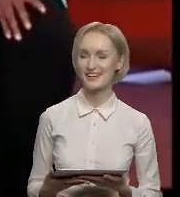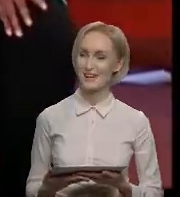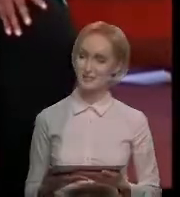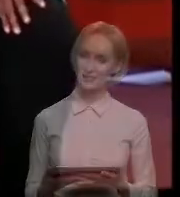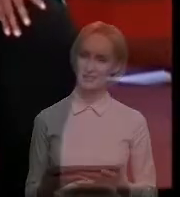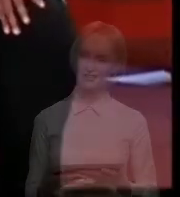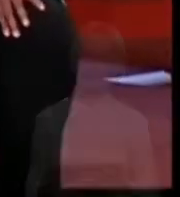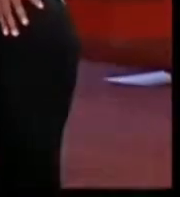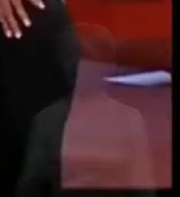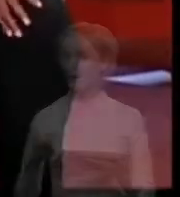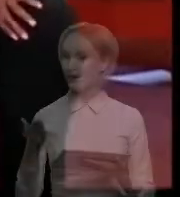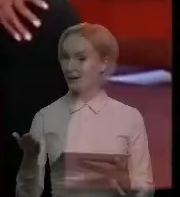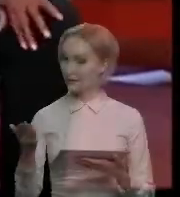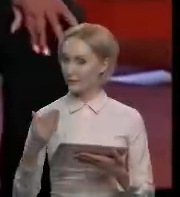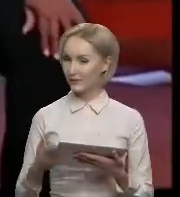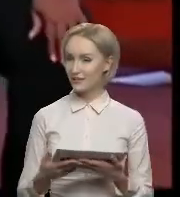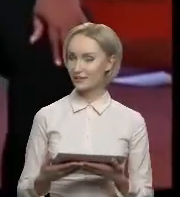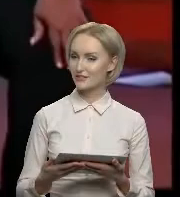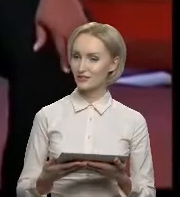Jamar.